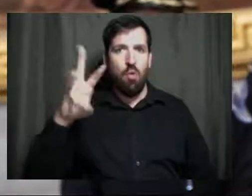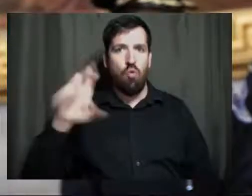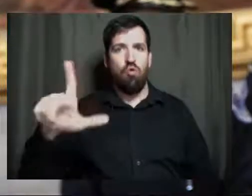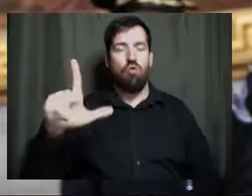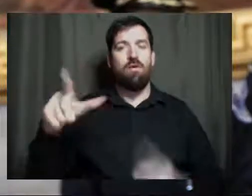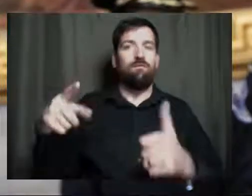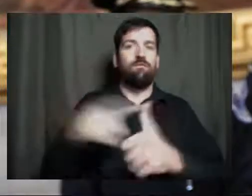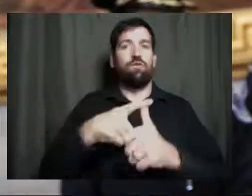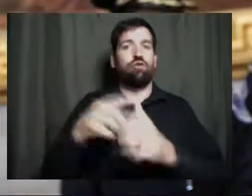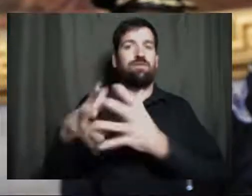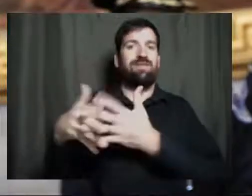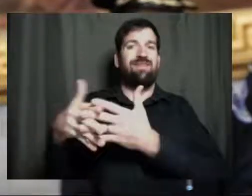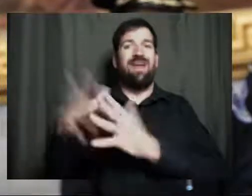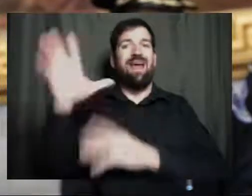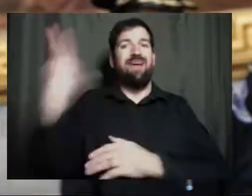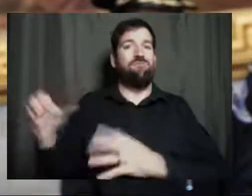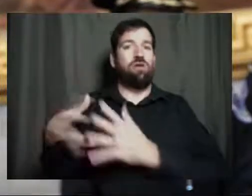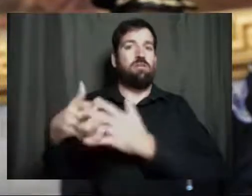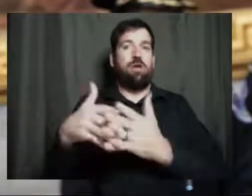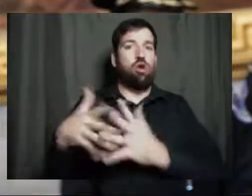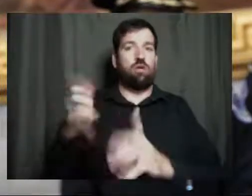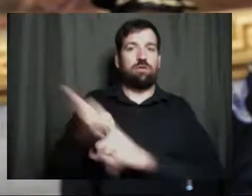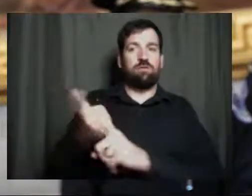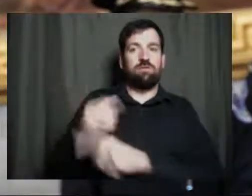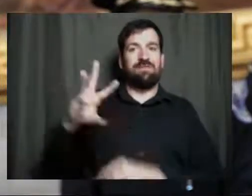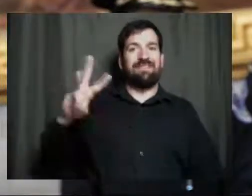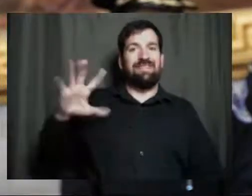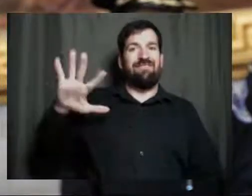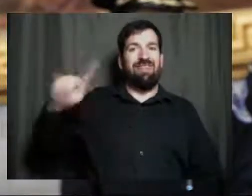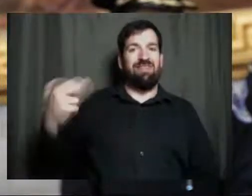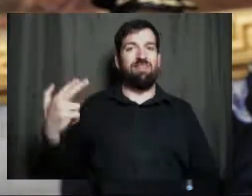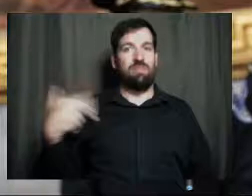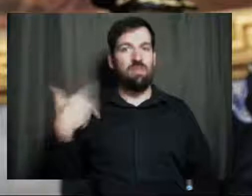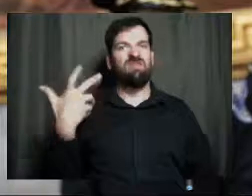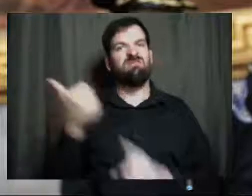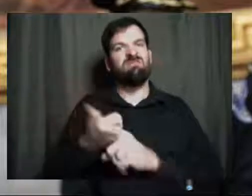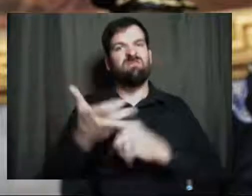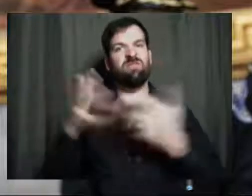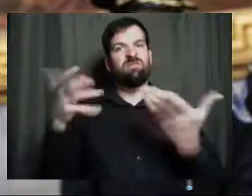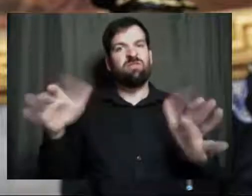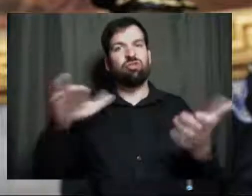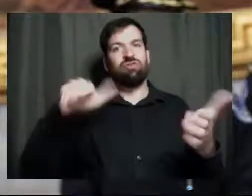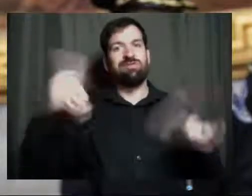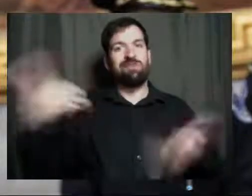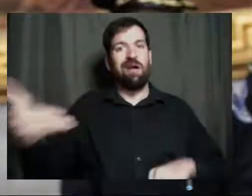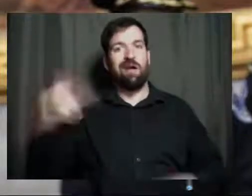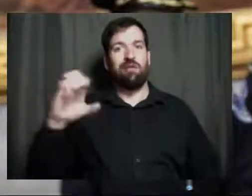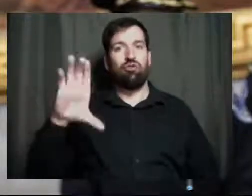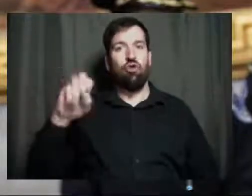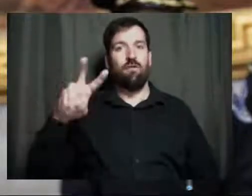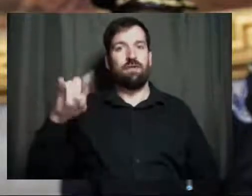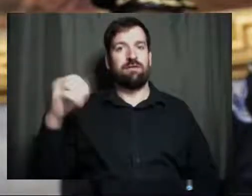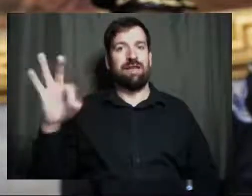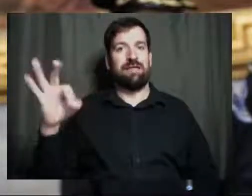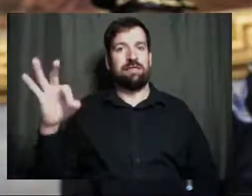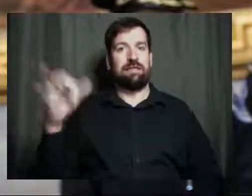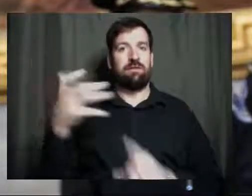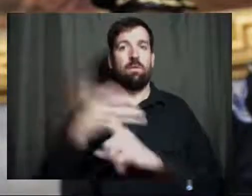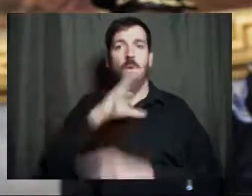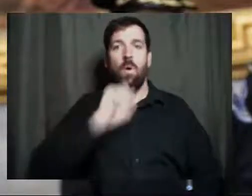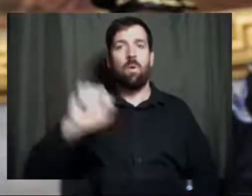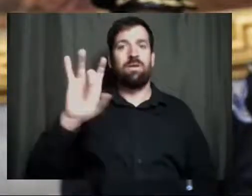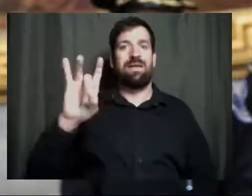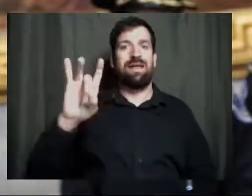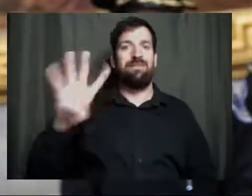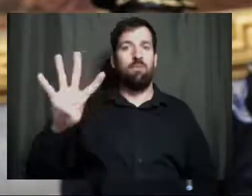serving as the 65th under the Bush administration. He has died of COVID-19 complications. He was 84 years old. So